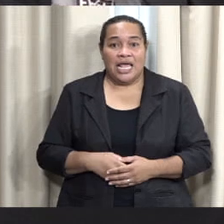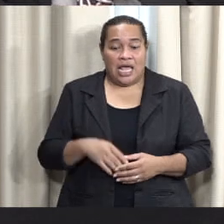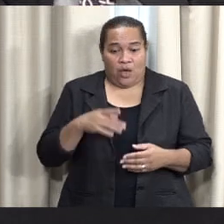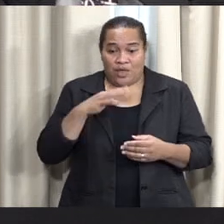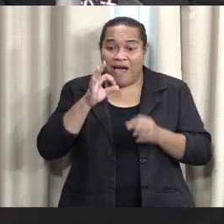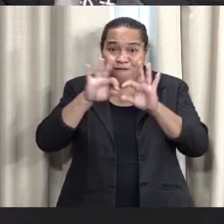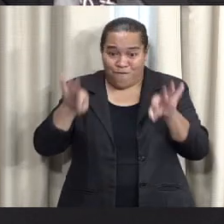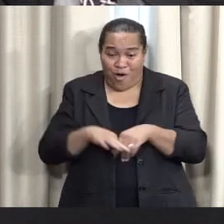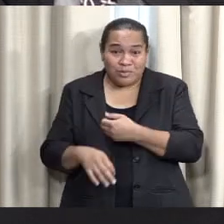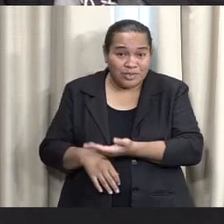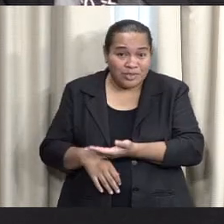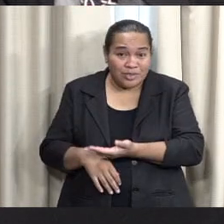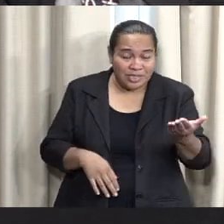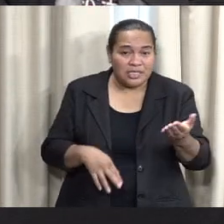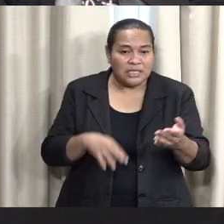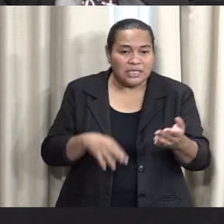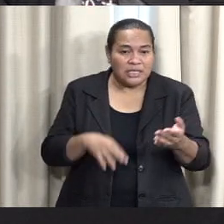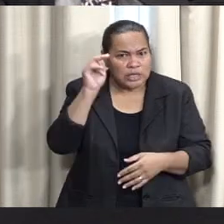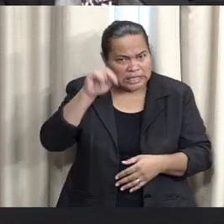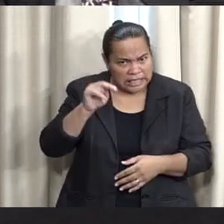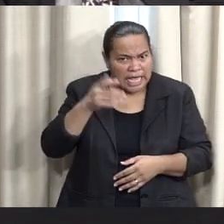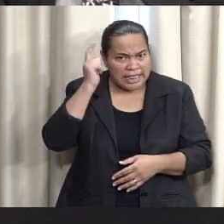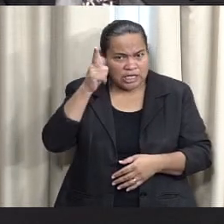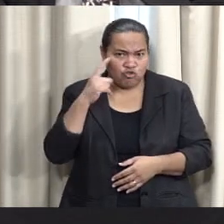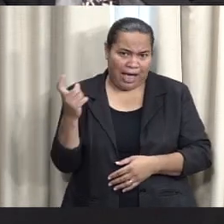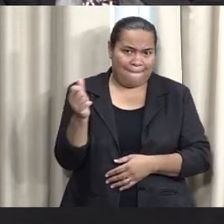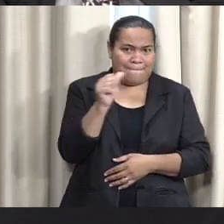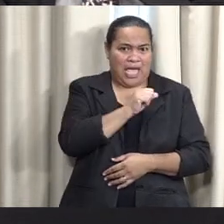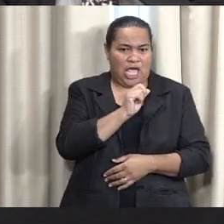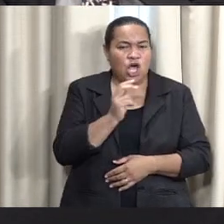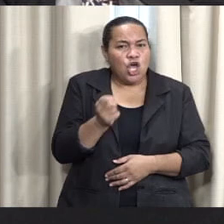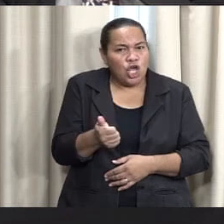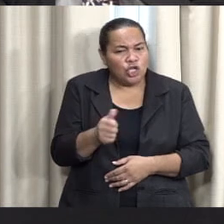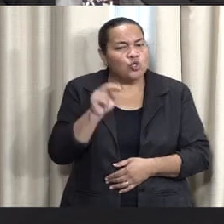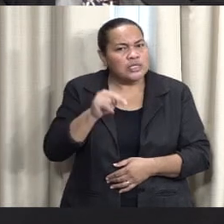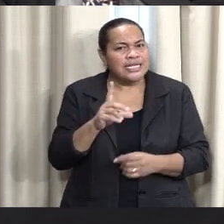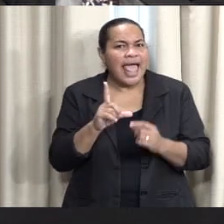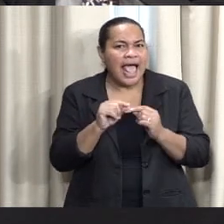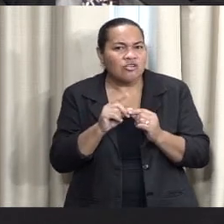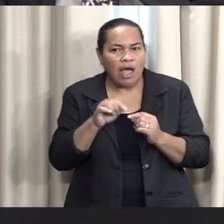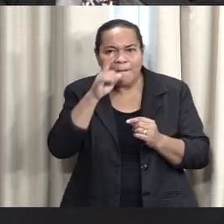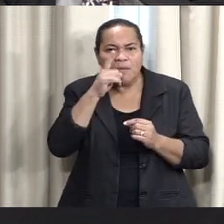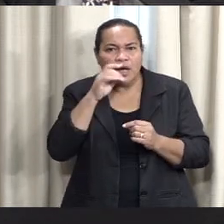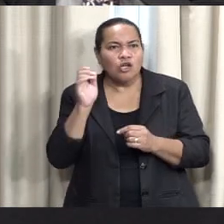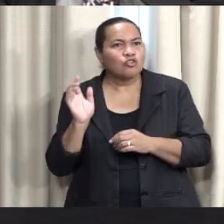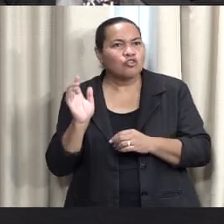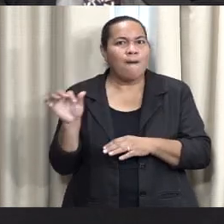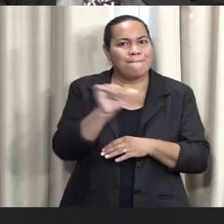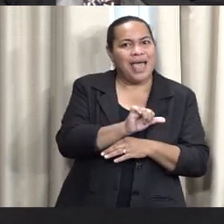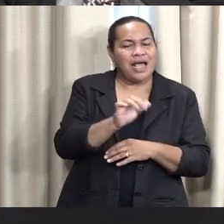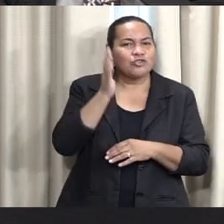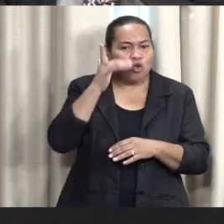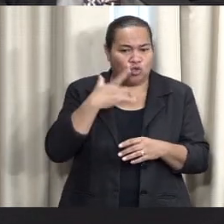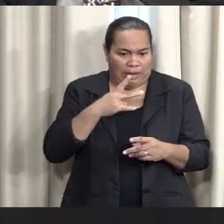the forms. Will you need teachers to come back earlier? Will you need extra people in order to process this